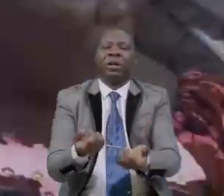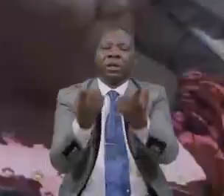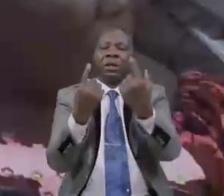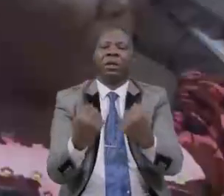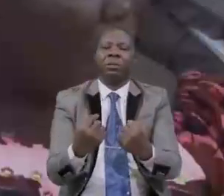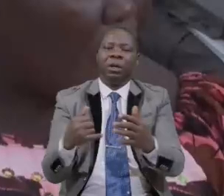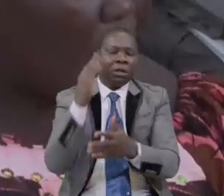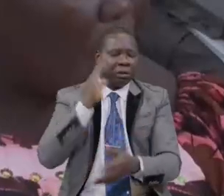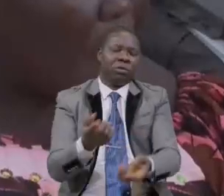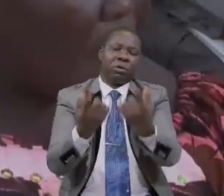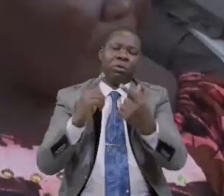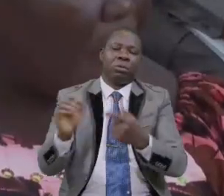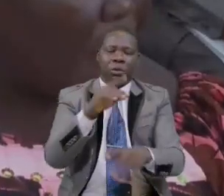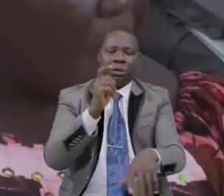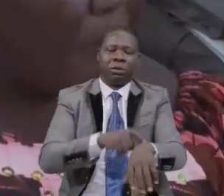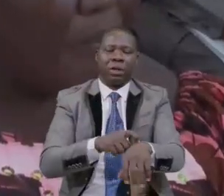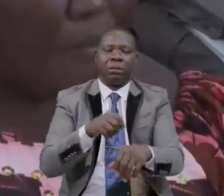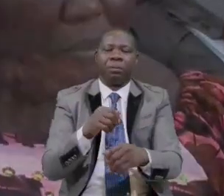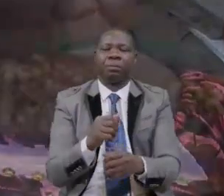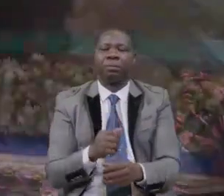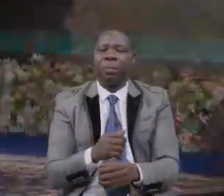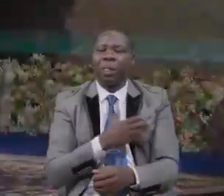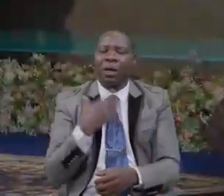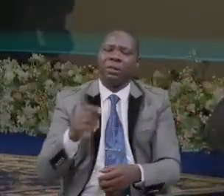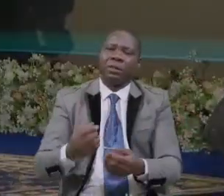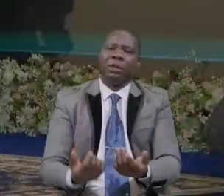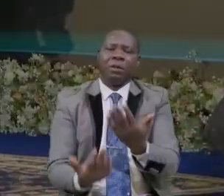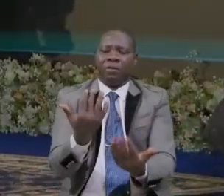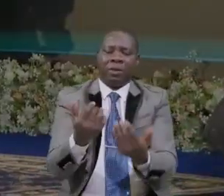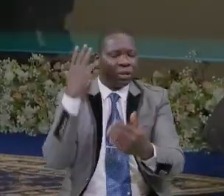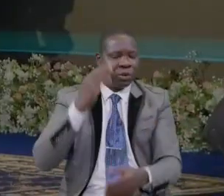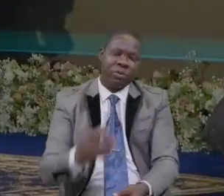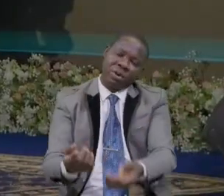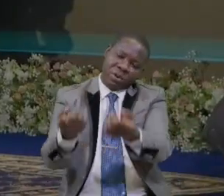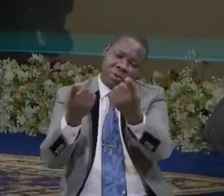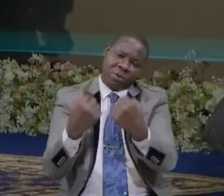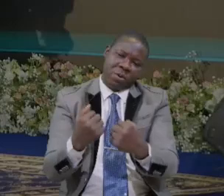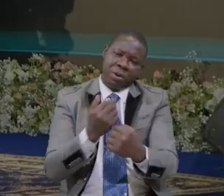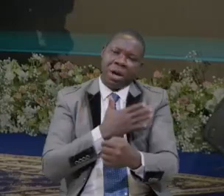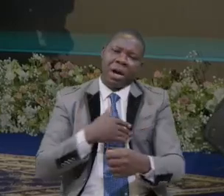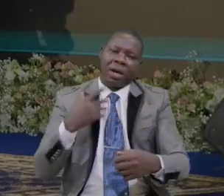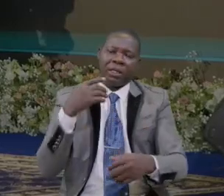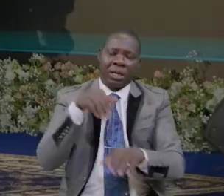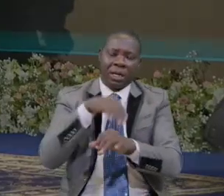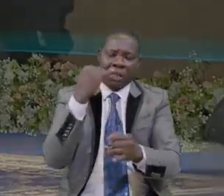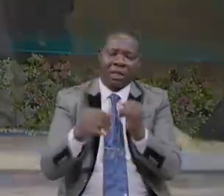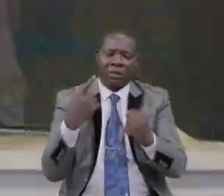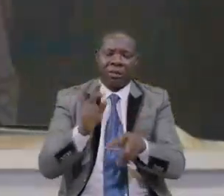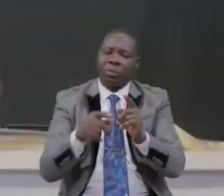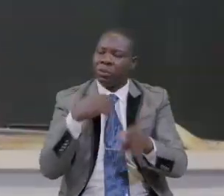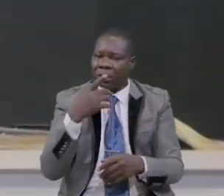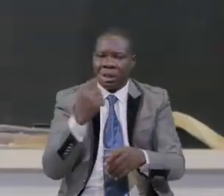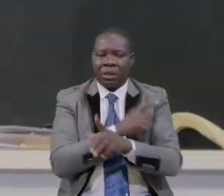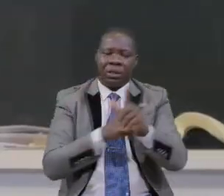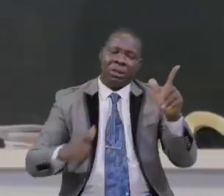turn. And the fire will fall. And eventually the people said, the Lord, he is